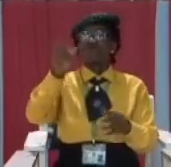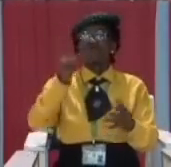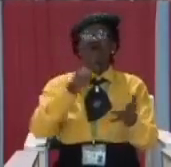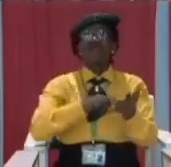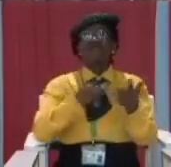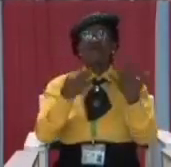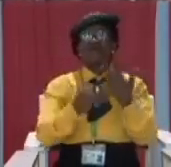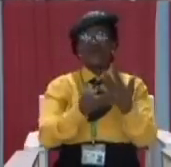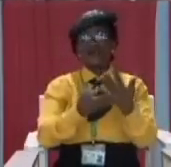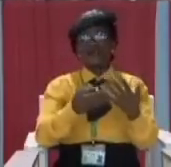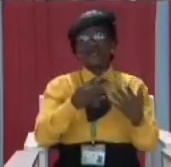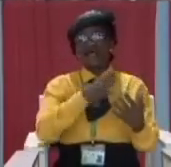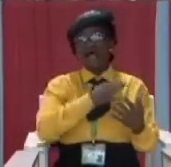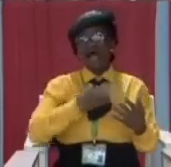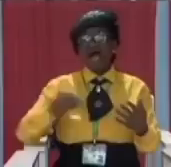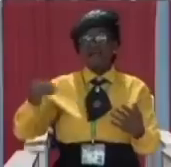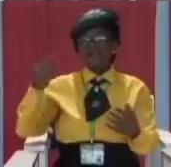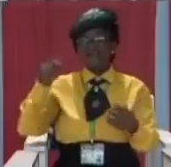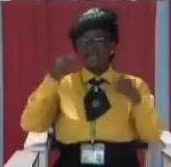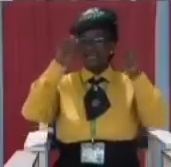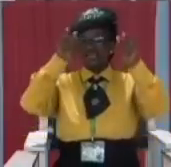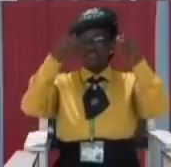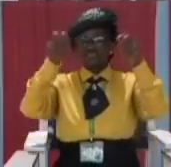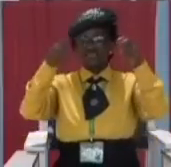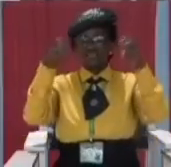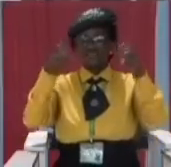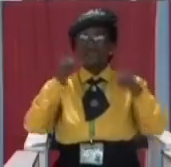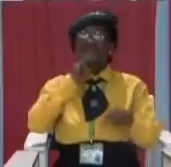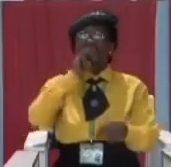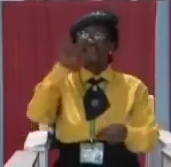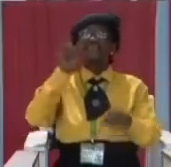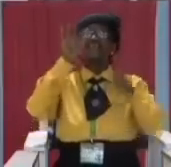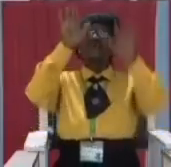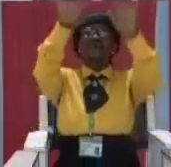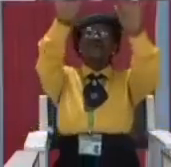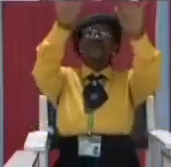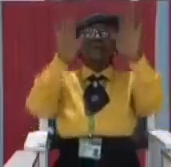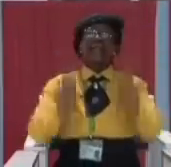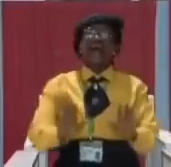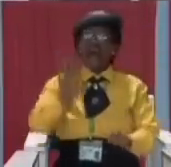And the theme is miracles.